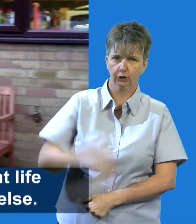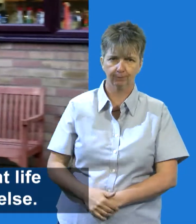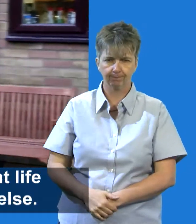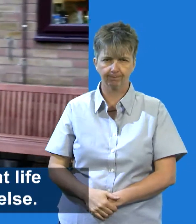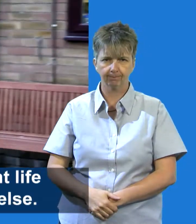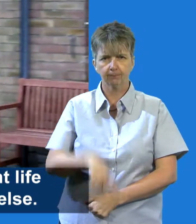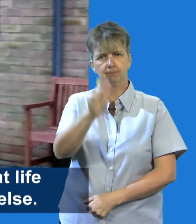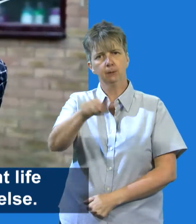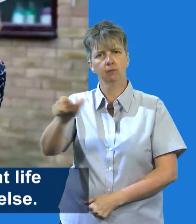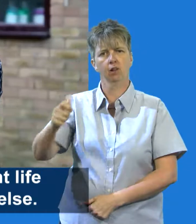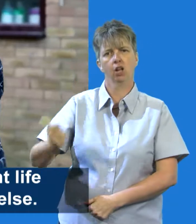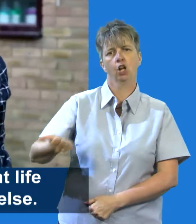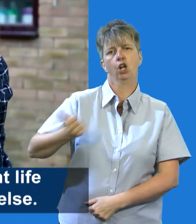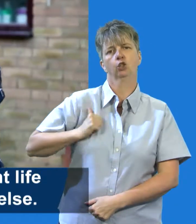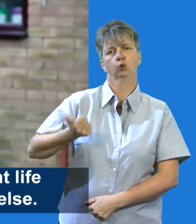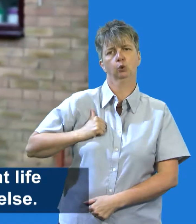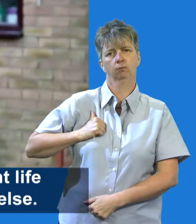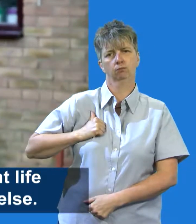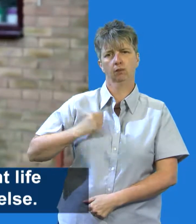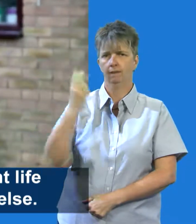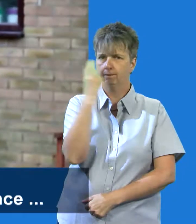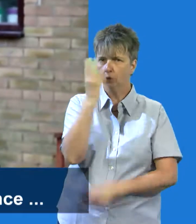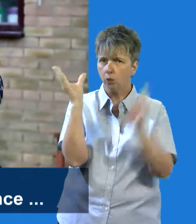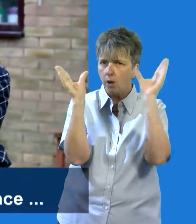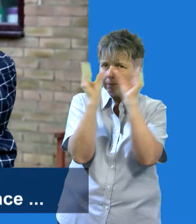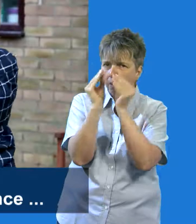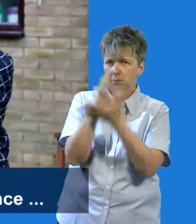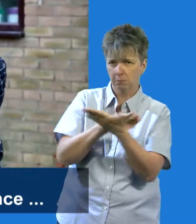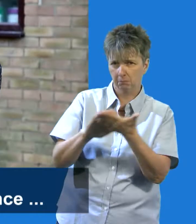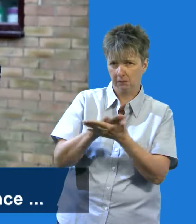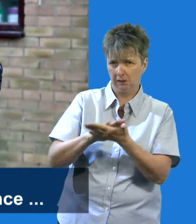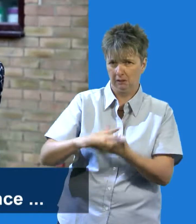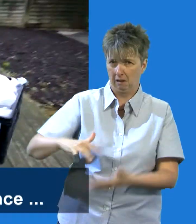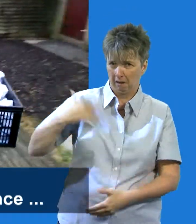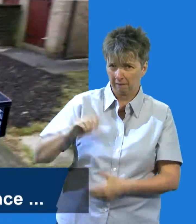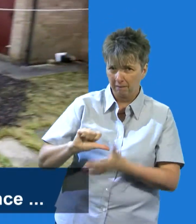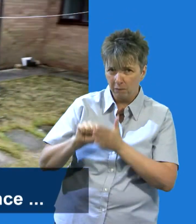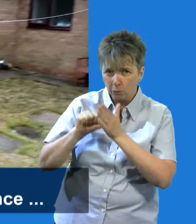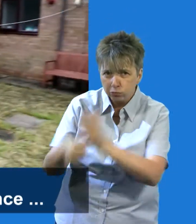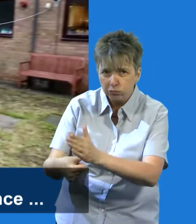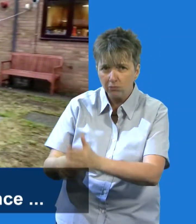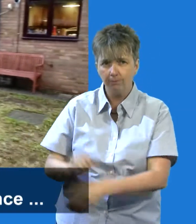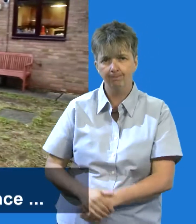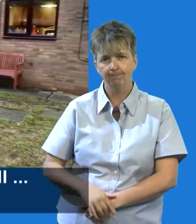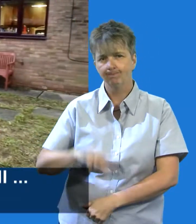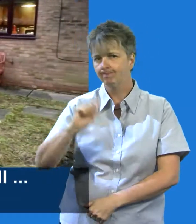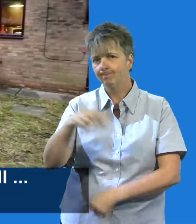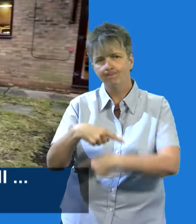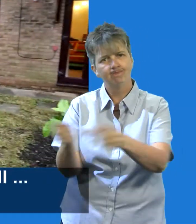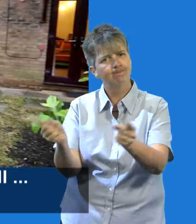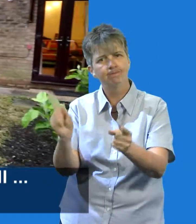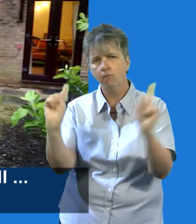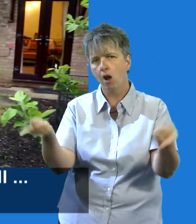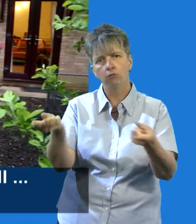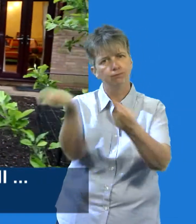maybe having quite a pleasant life, just living like everyone else. I guess if in any way I would like to make a difference, no matter how large